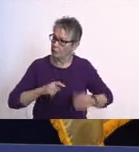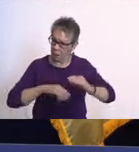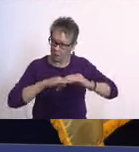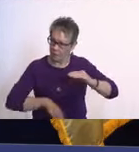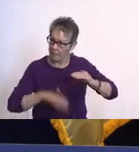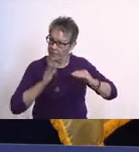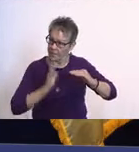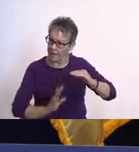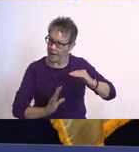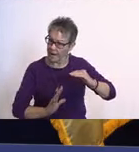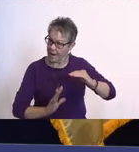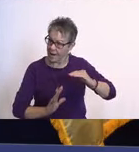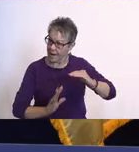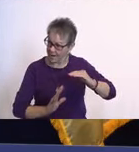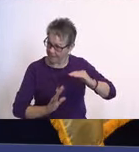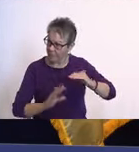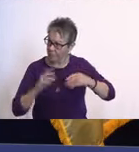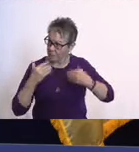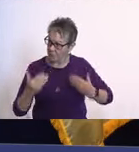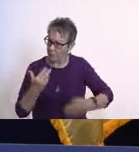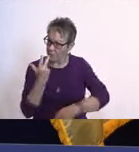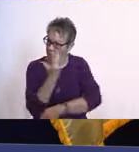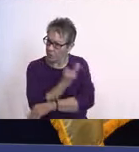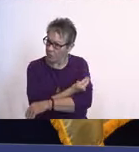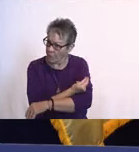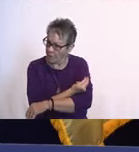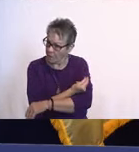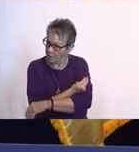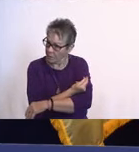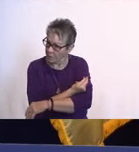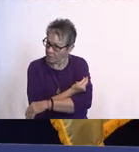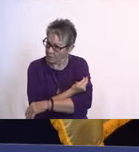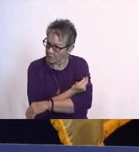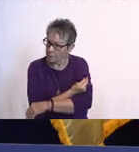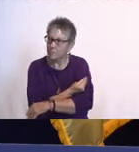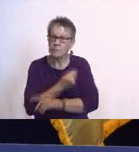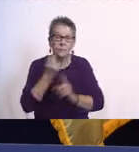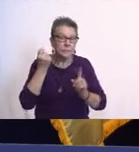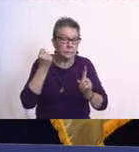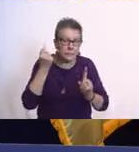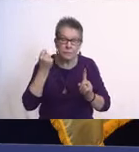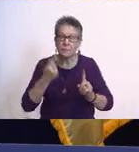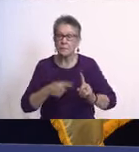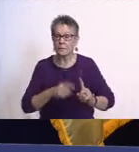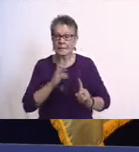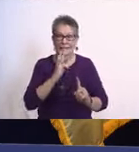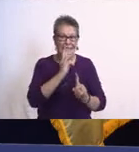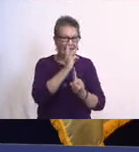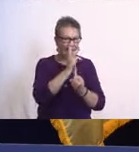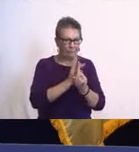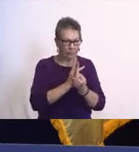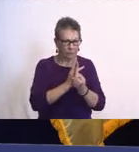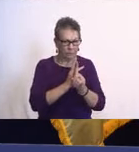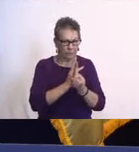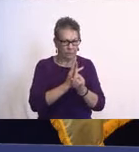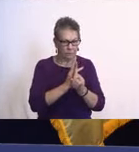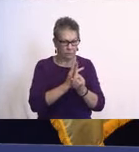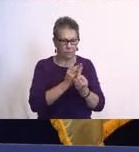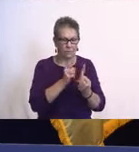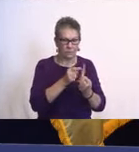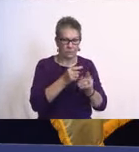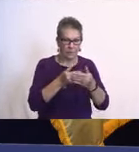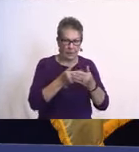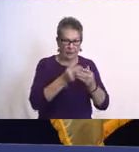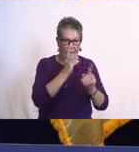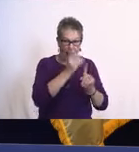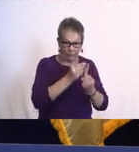6 months and 4 years. That means parents will soon be able to begin COVID-19 vaccination series to